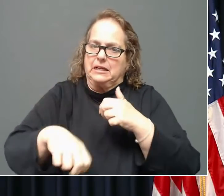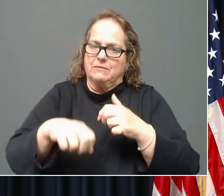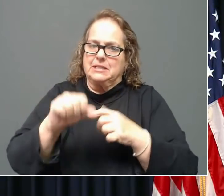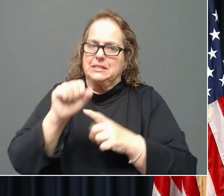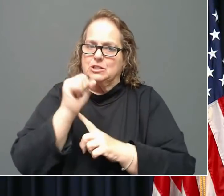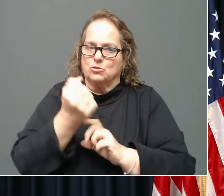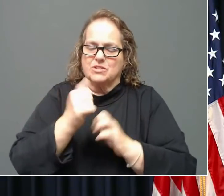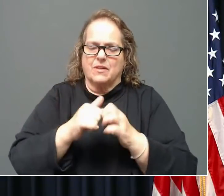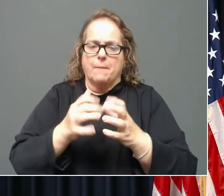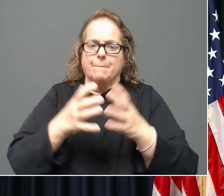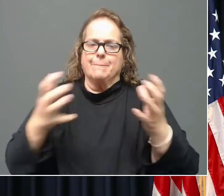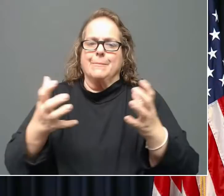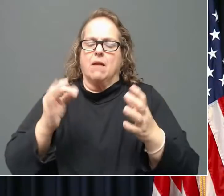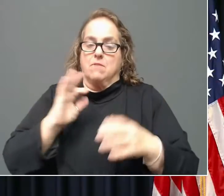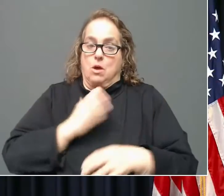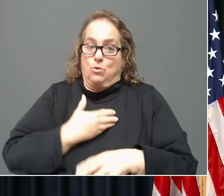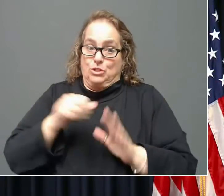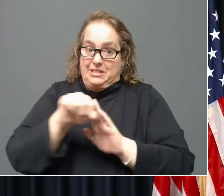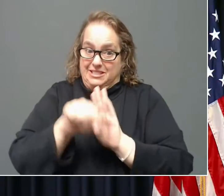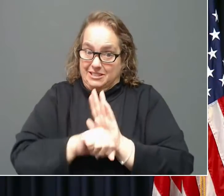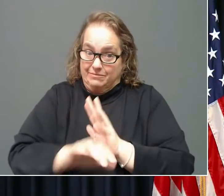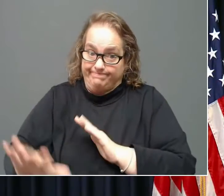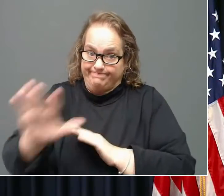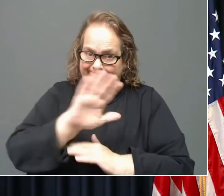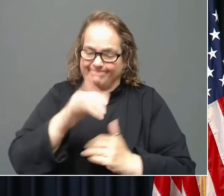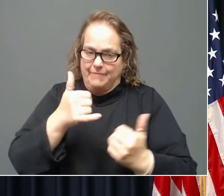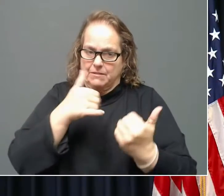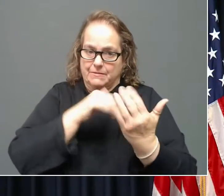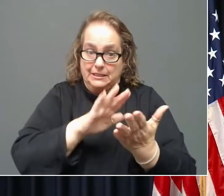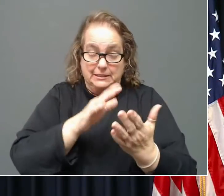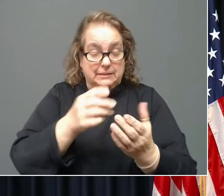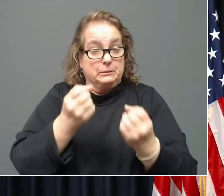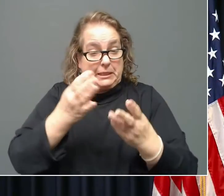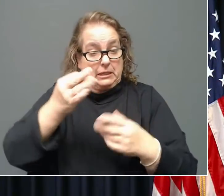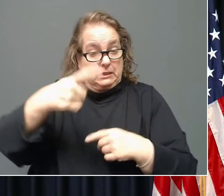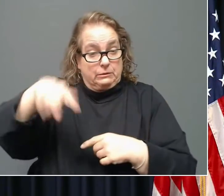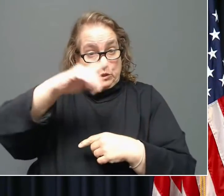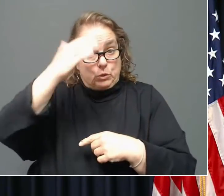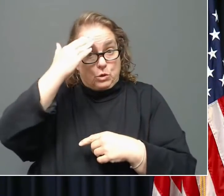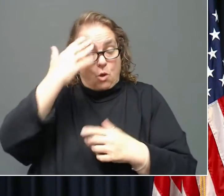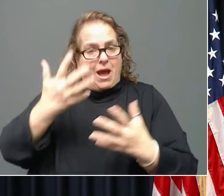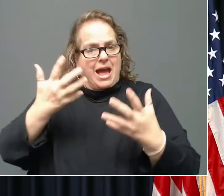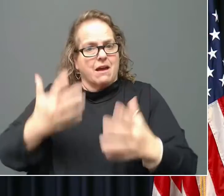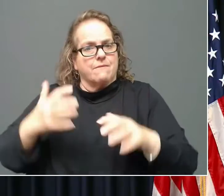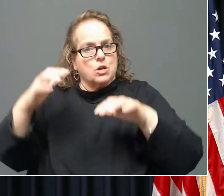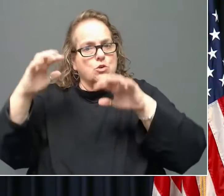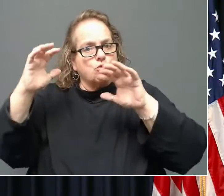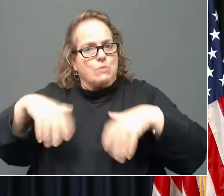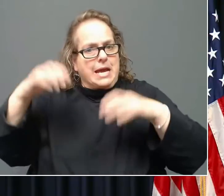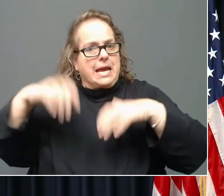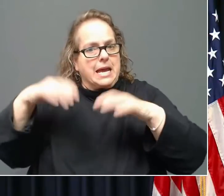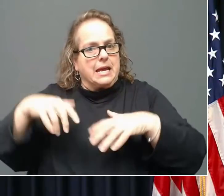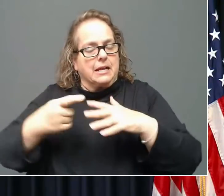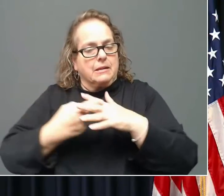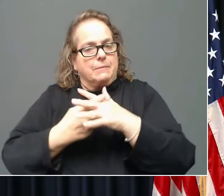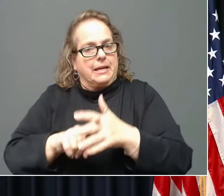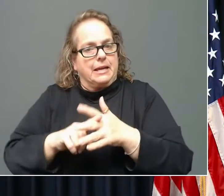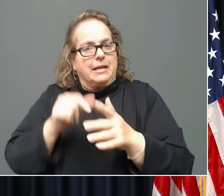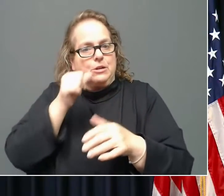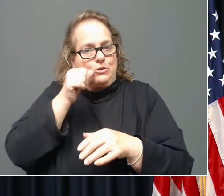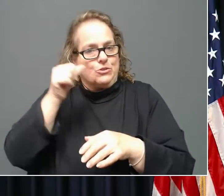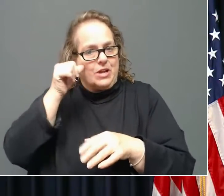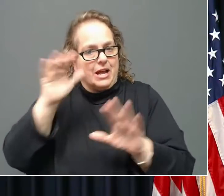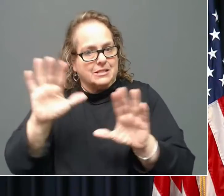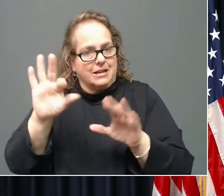facing. As many of you know, heavy rains began falling yesterday, Sunday, February